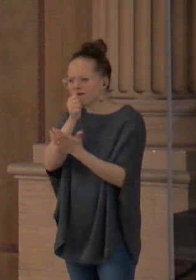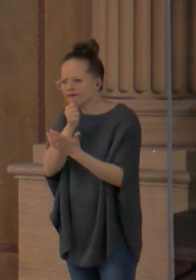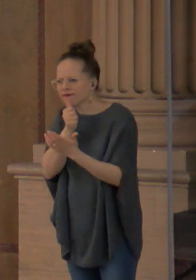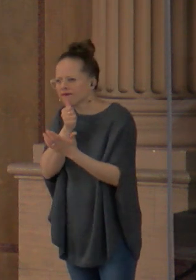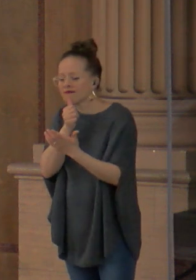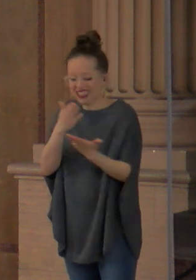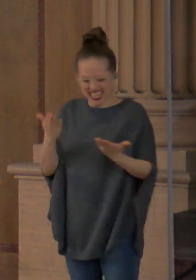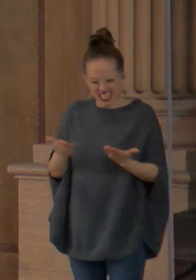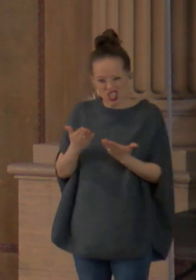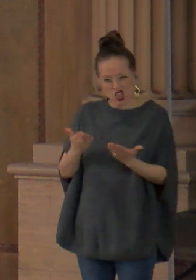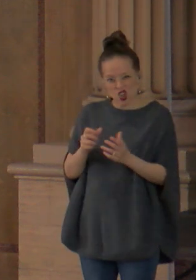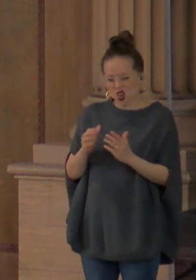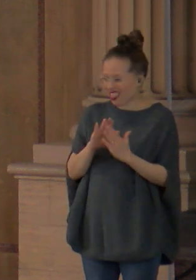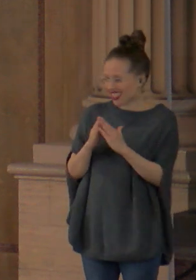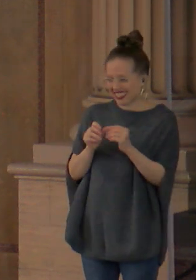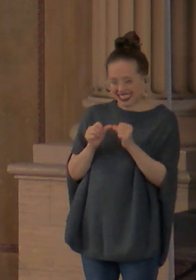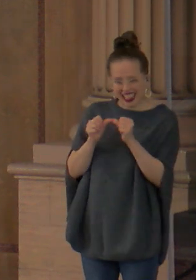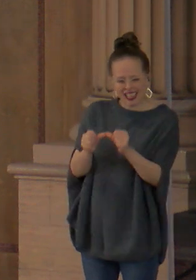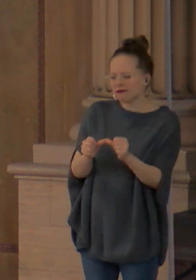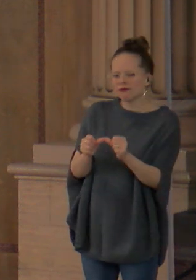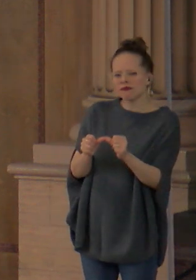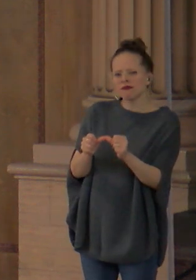but we seek the city that is to come.